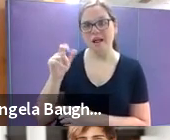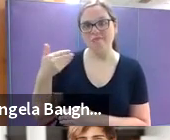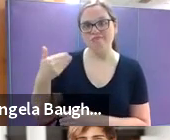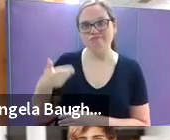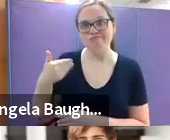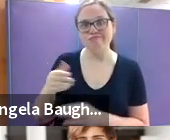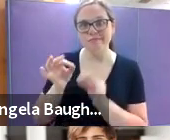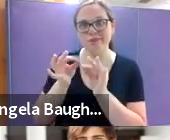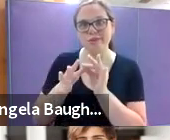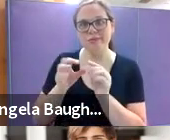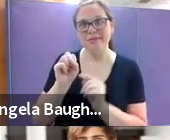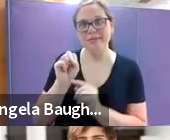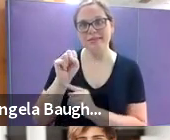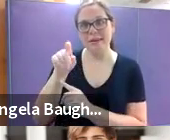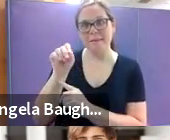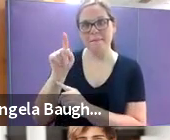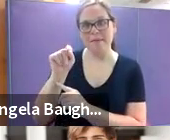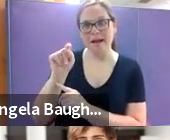spotlighted. don't see the screen.